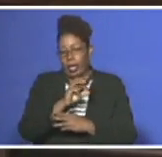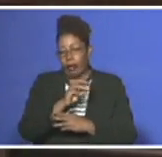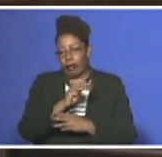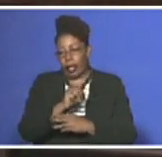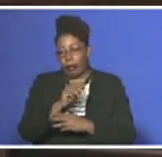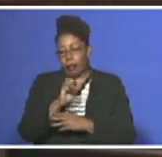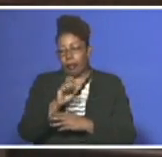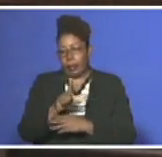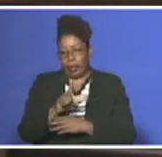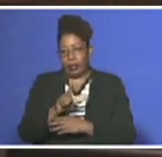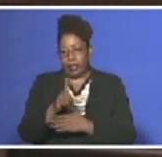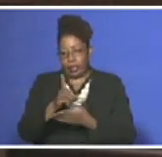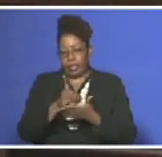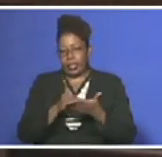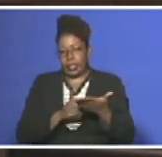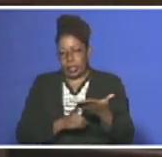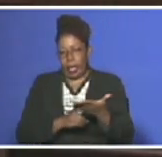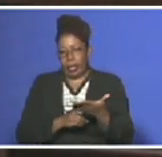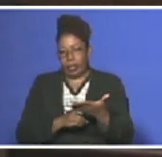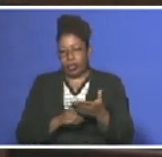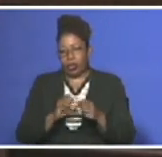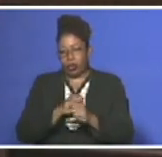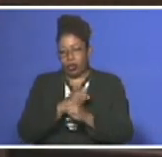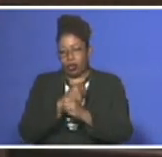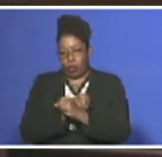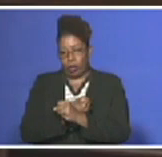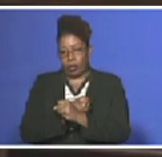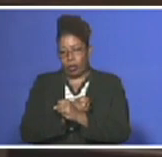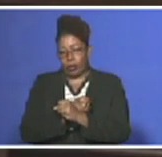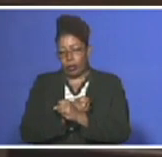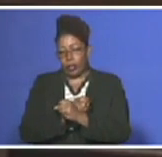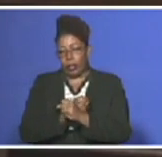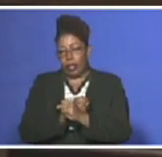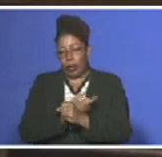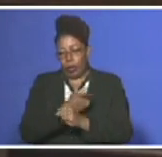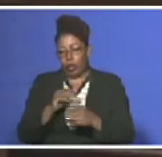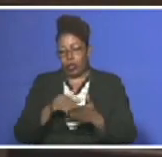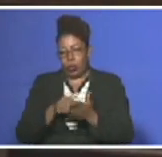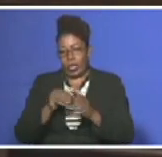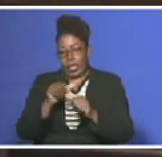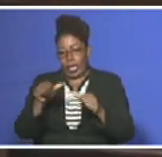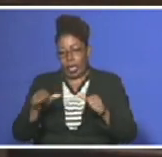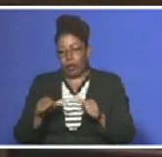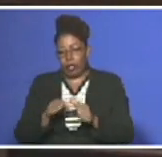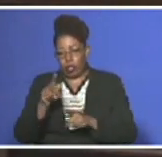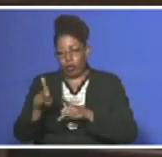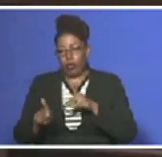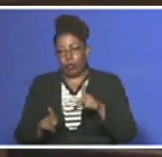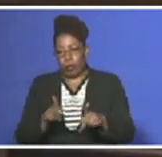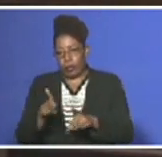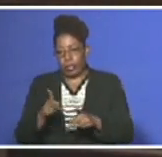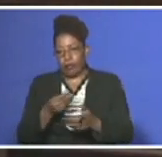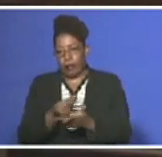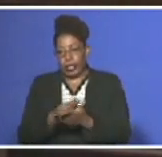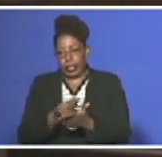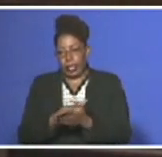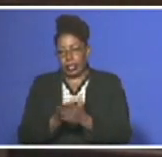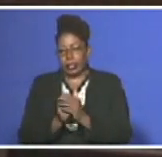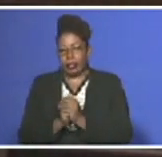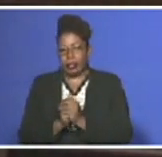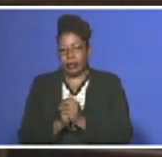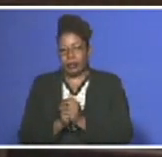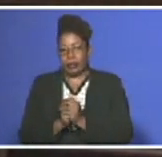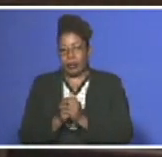the weaknesses that are being chronicled in the existing public finance law, namely